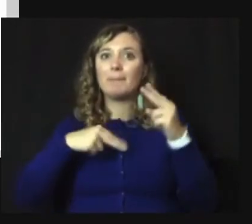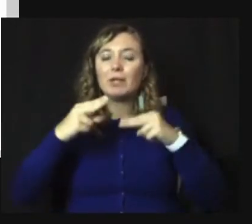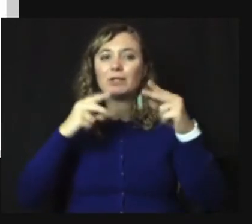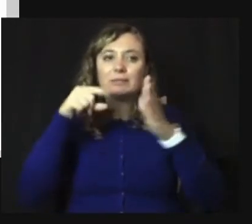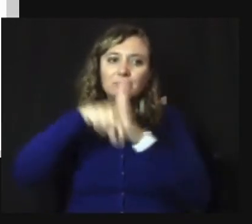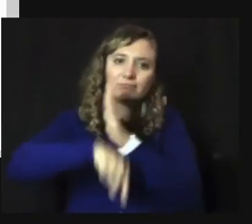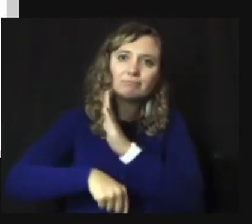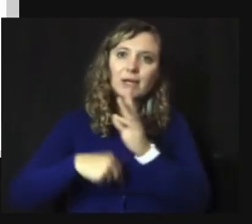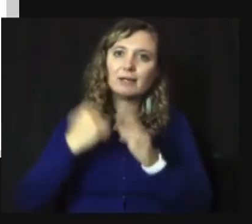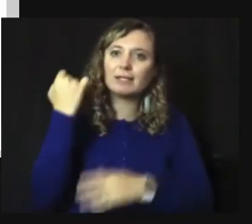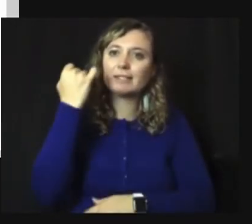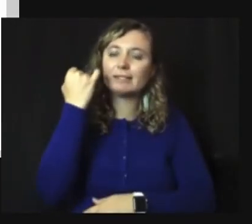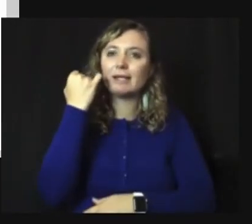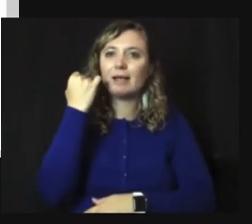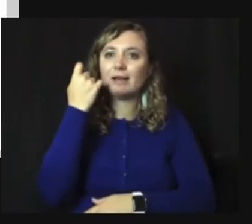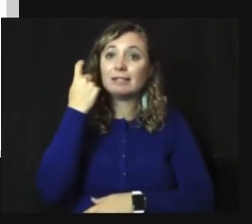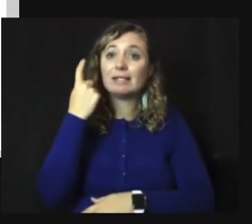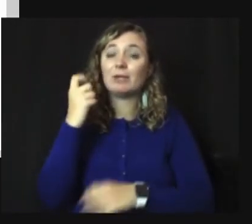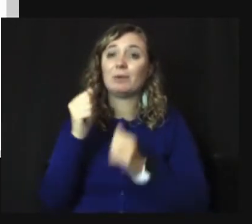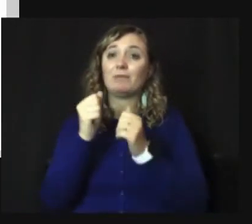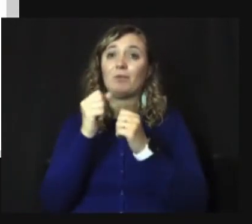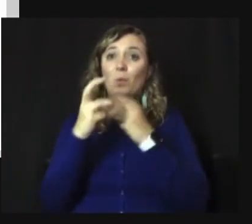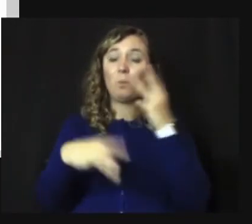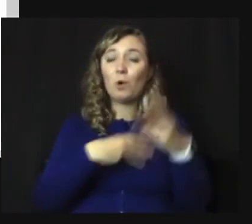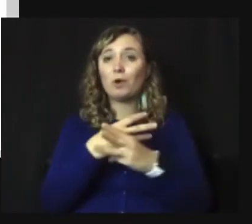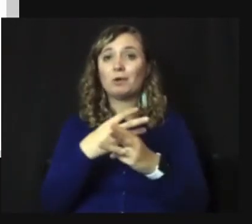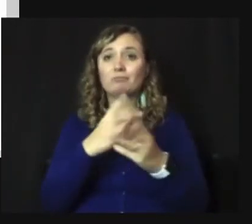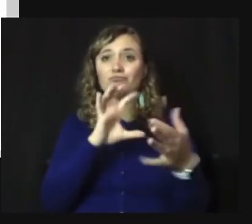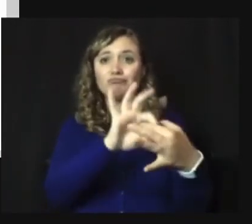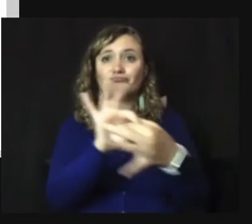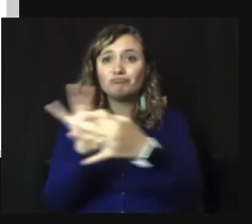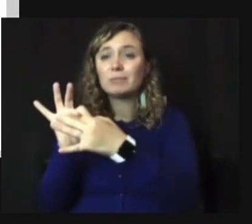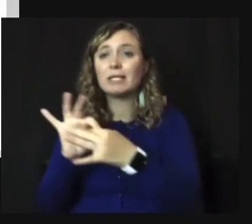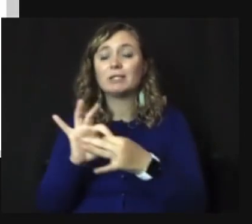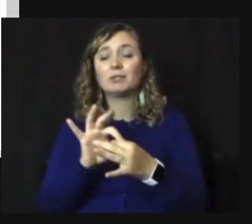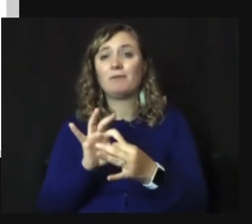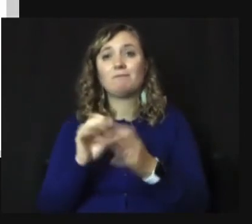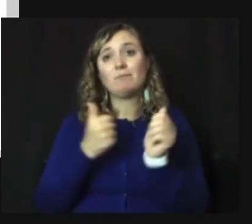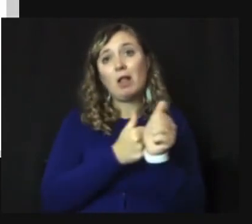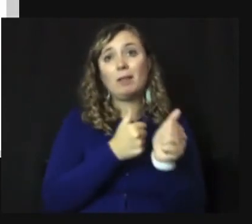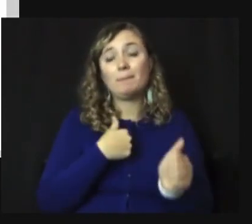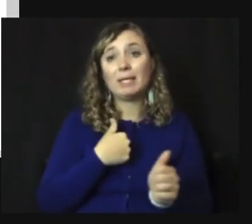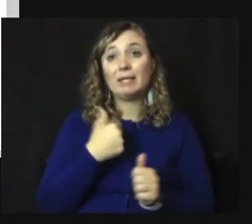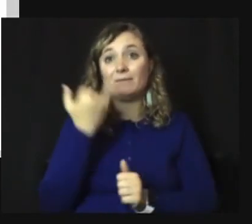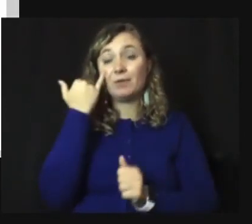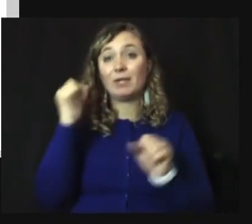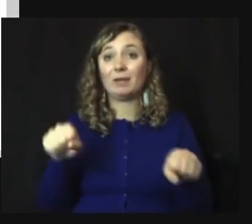relationships with more people. So definitely follow me if you can, and let's talk more there.